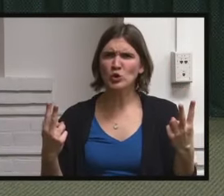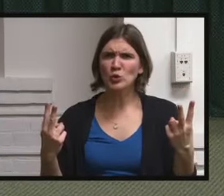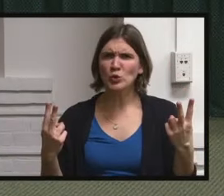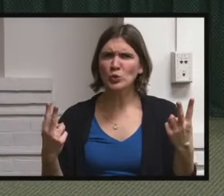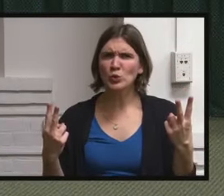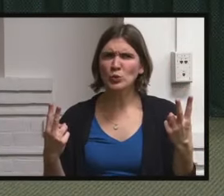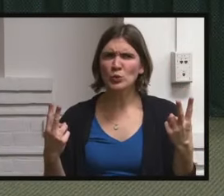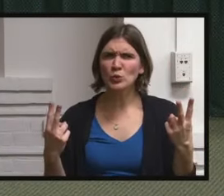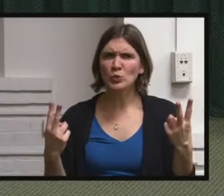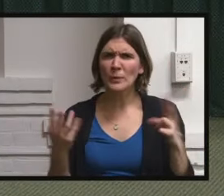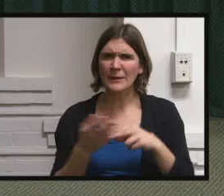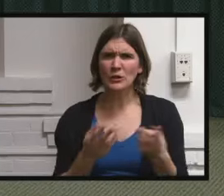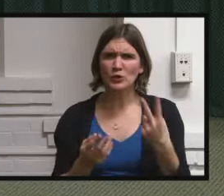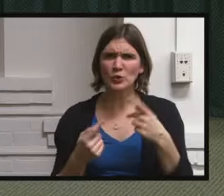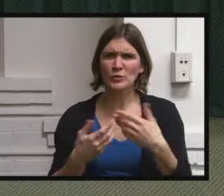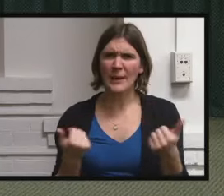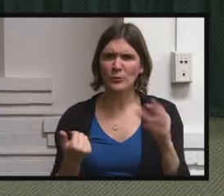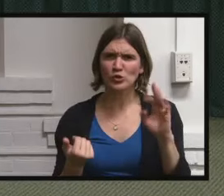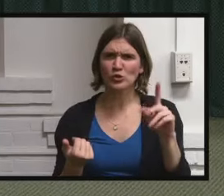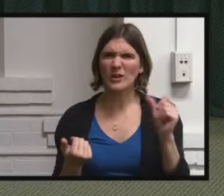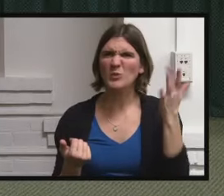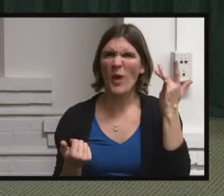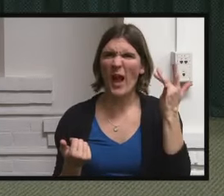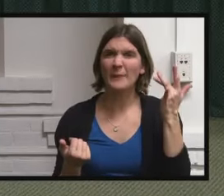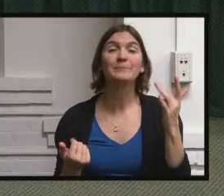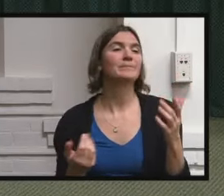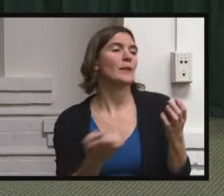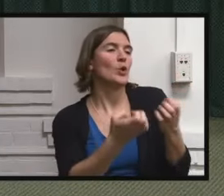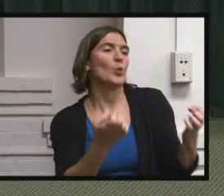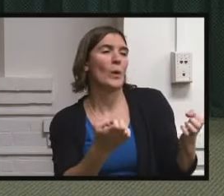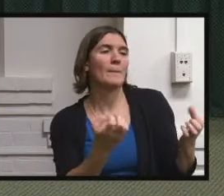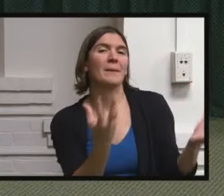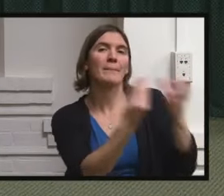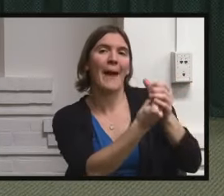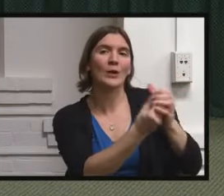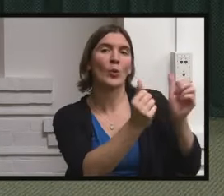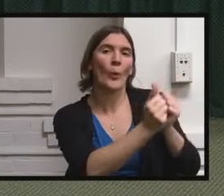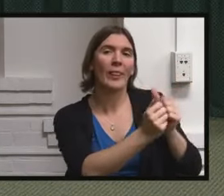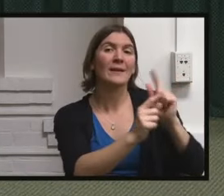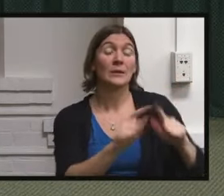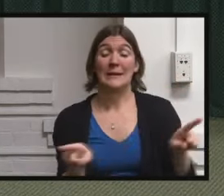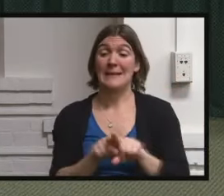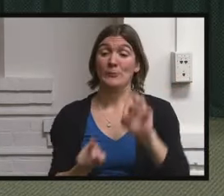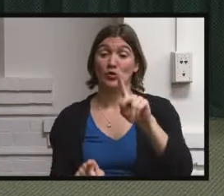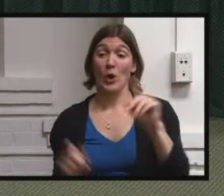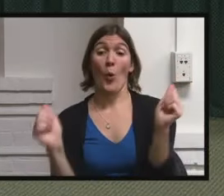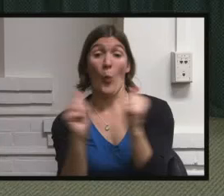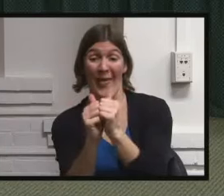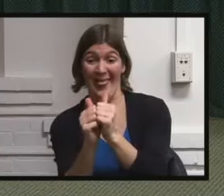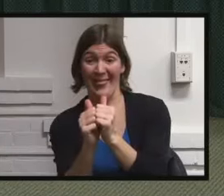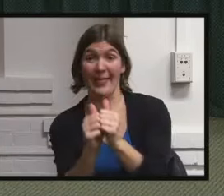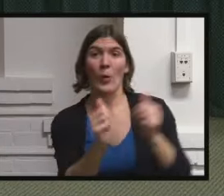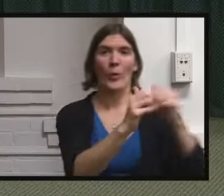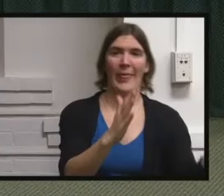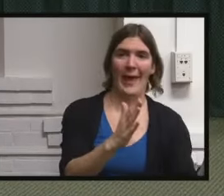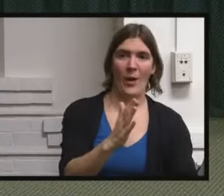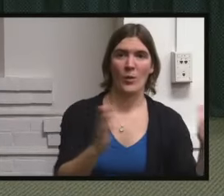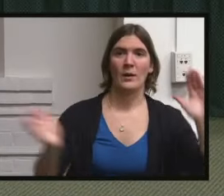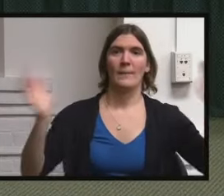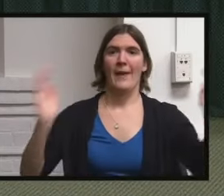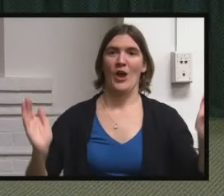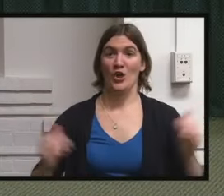know, they have two, are these two different trucks? Like, why did they do that? It's because of the equipment package. Right. Okay. It's the same truck, yeah, but with a different equipment package on the